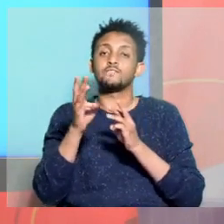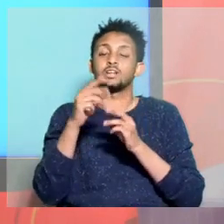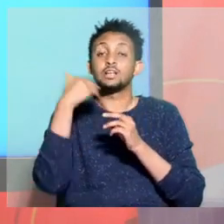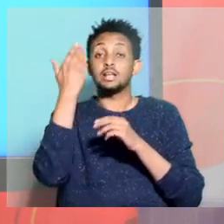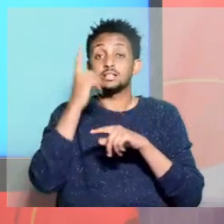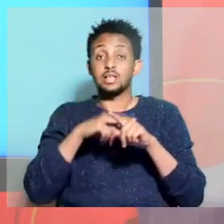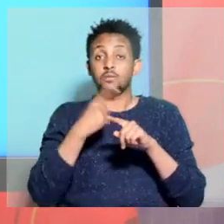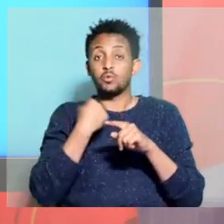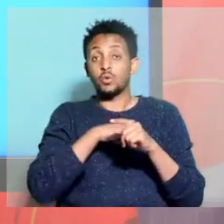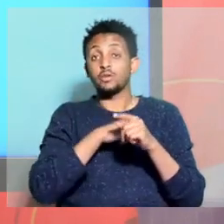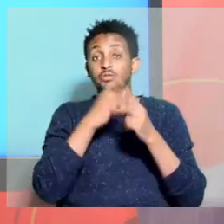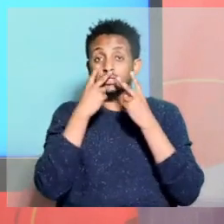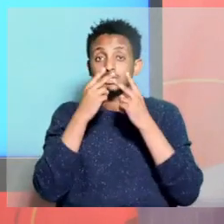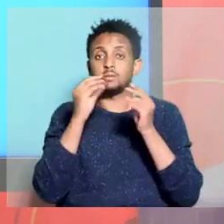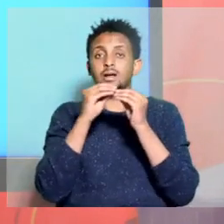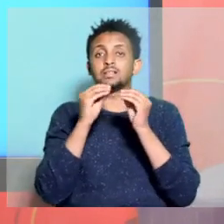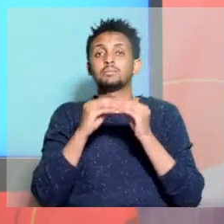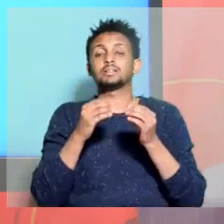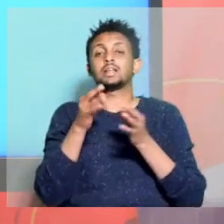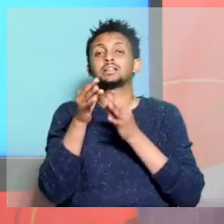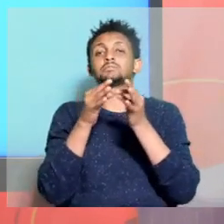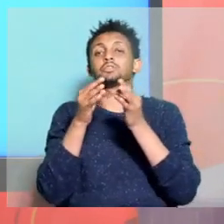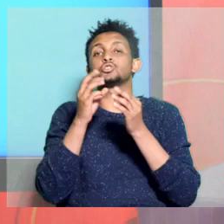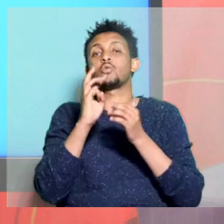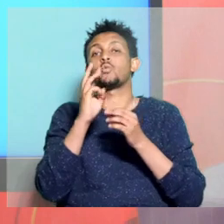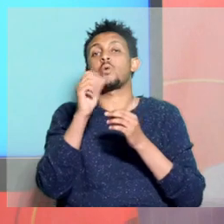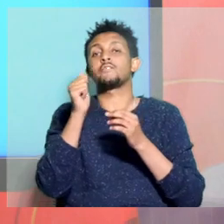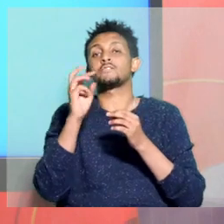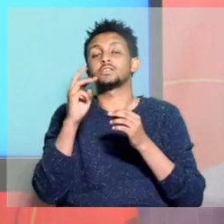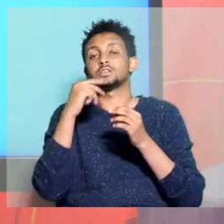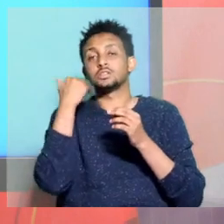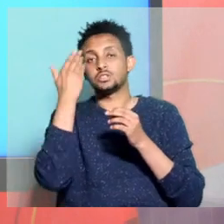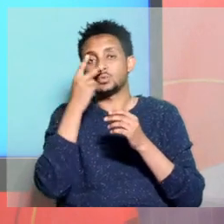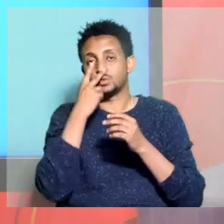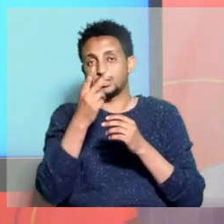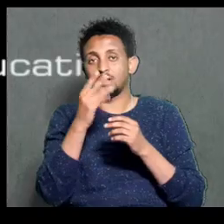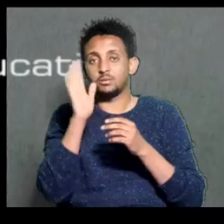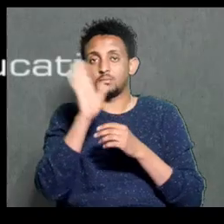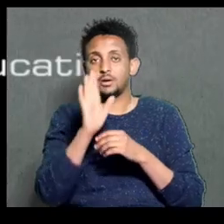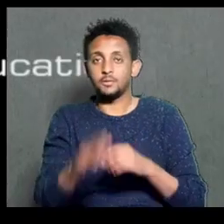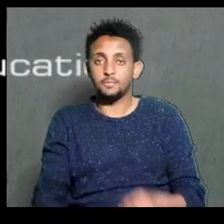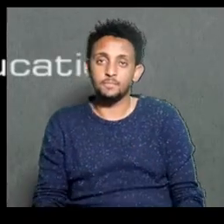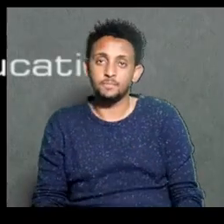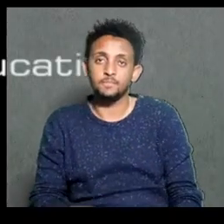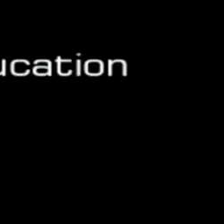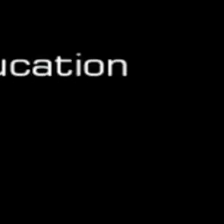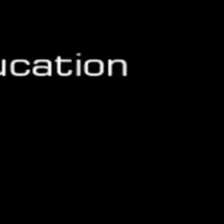Next time we are going to see the mathematical expression of waves. So see you then. Bye bye.